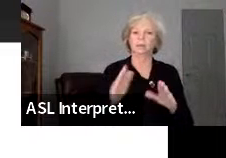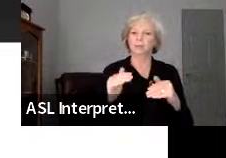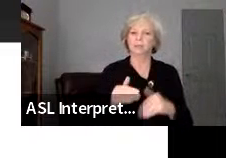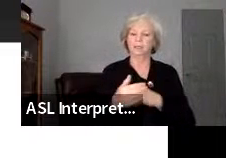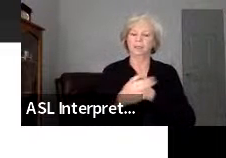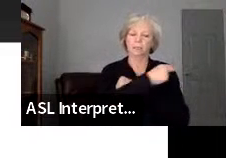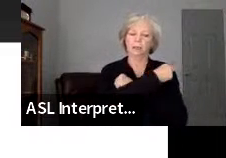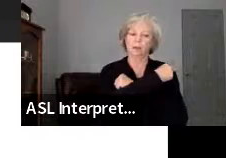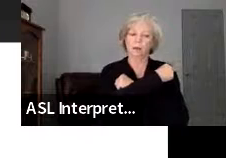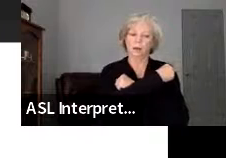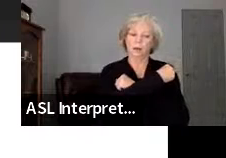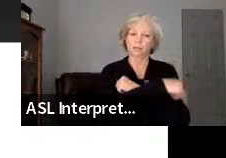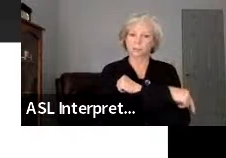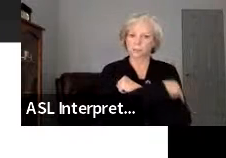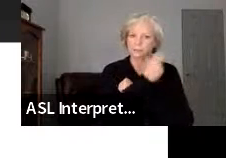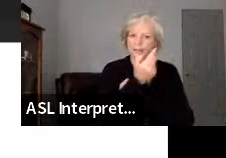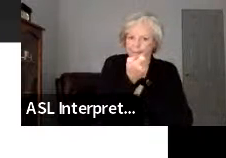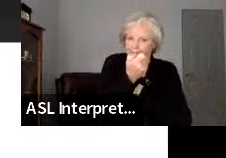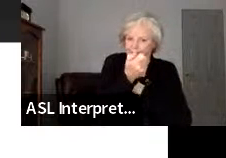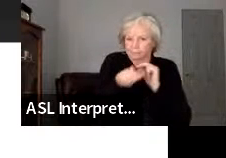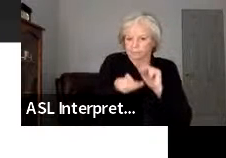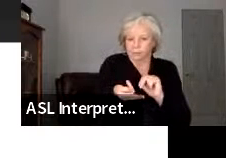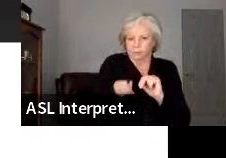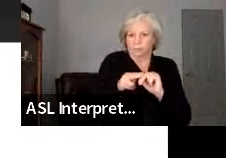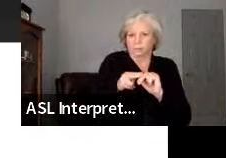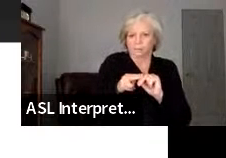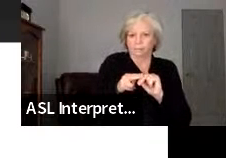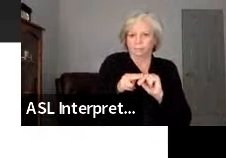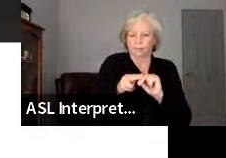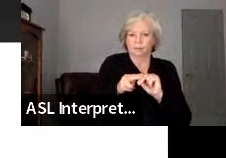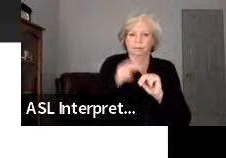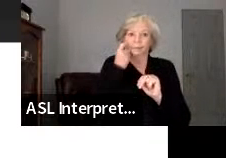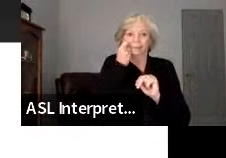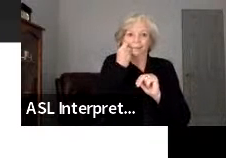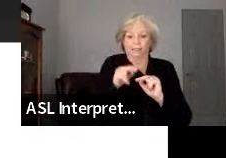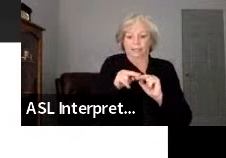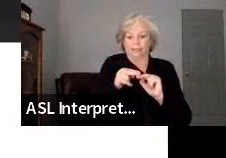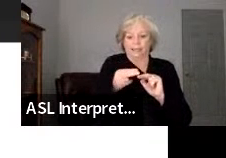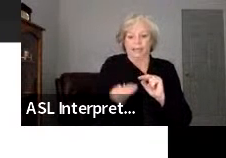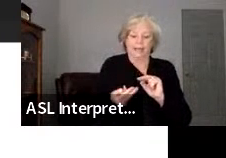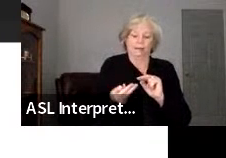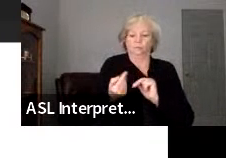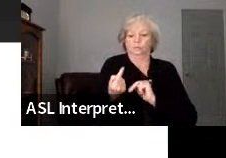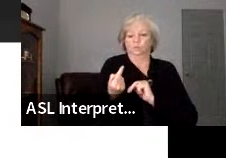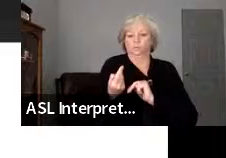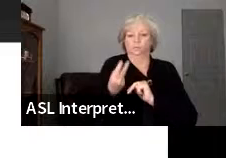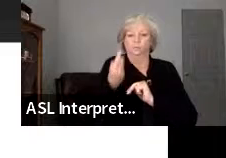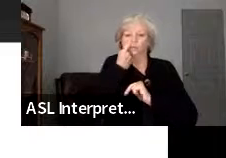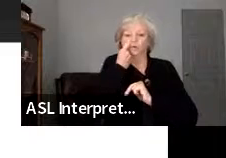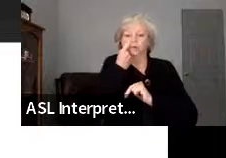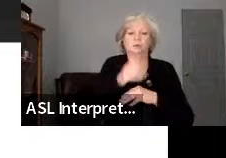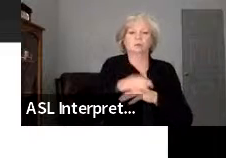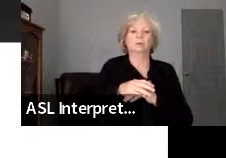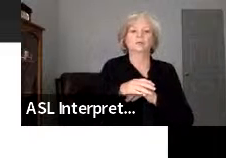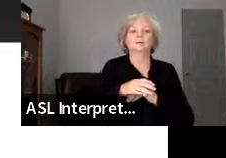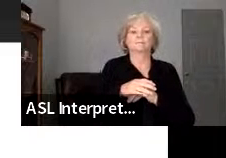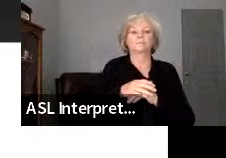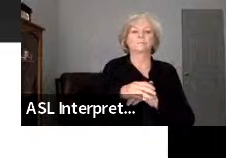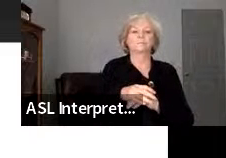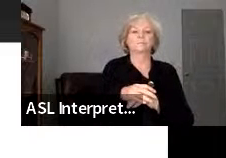Hospitalizations also bumped up a bit, although they've come down over the last few days. And